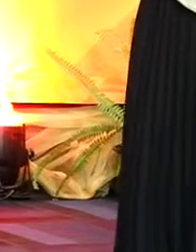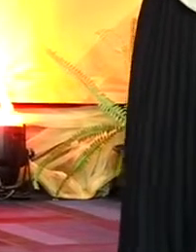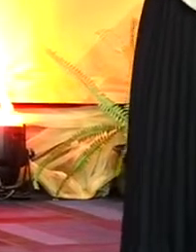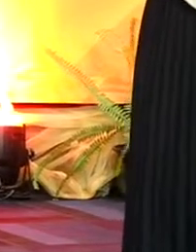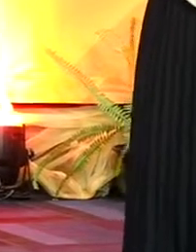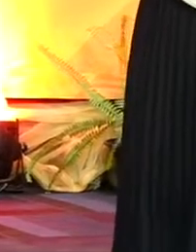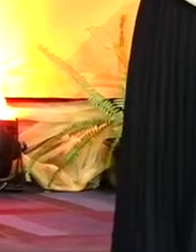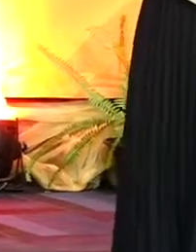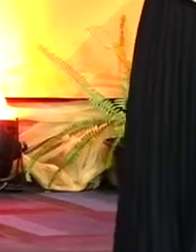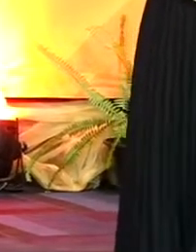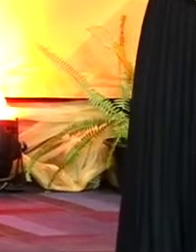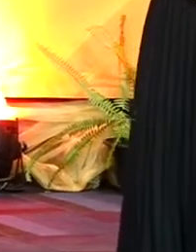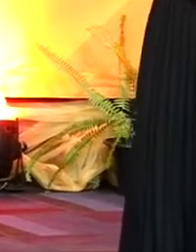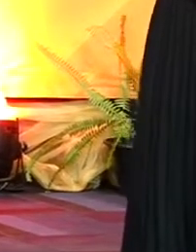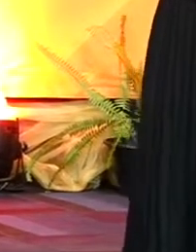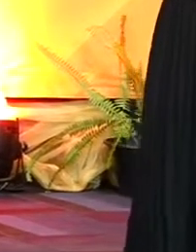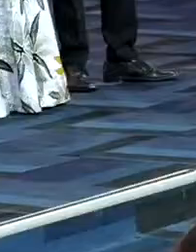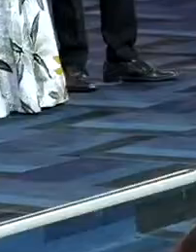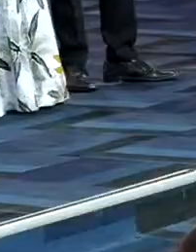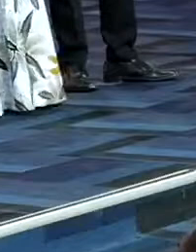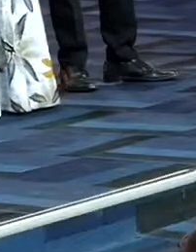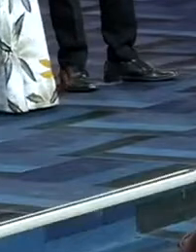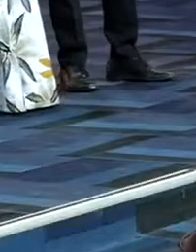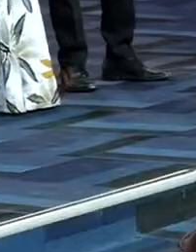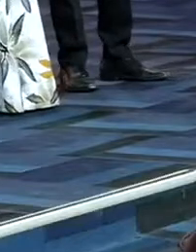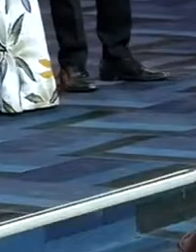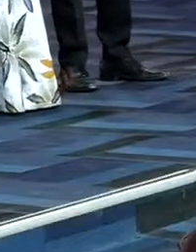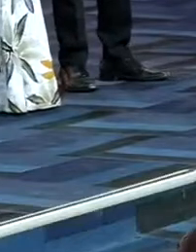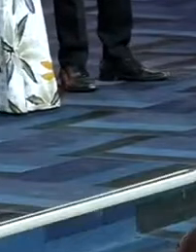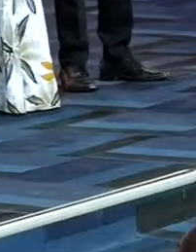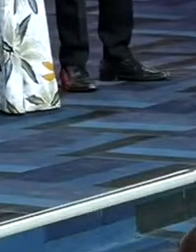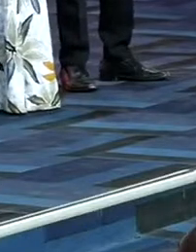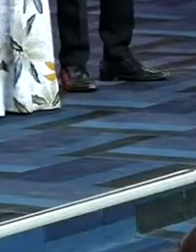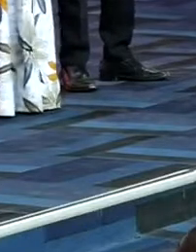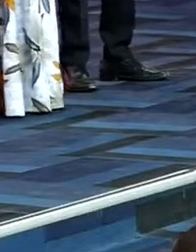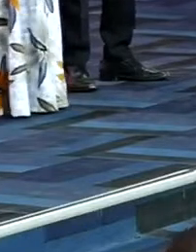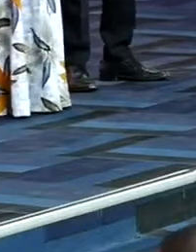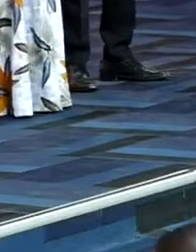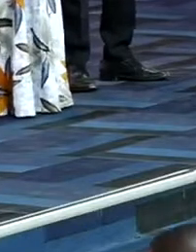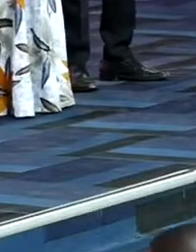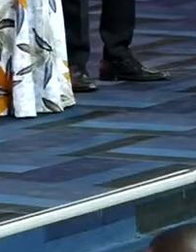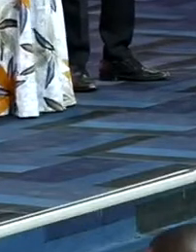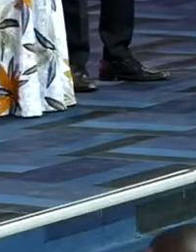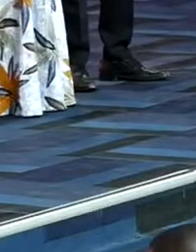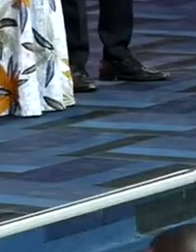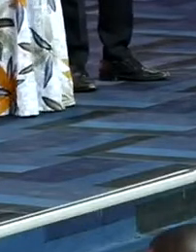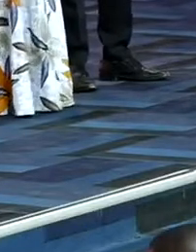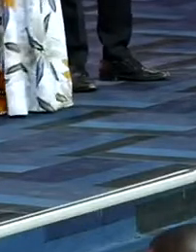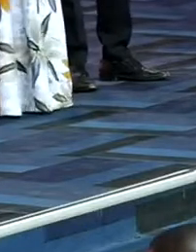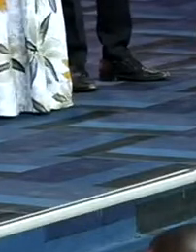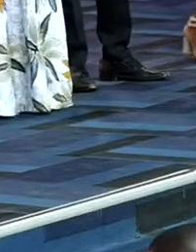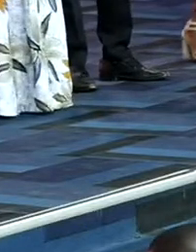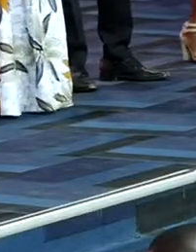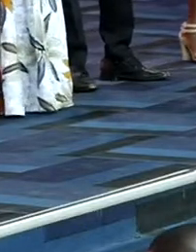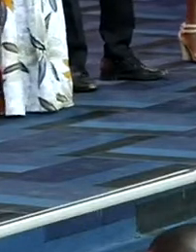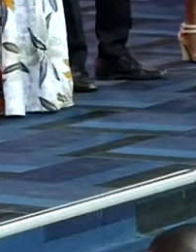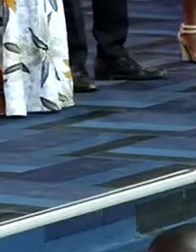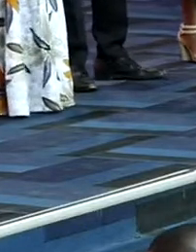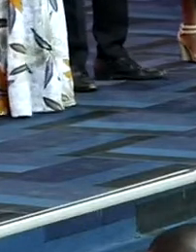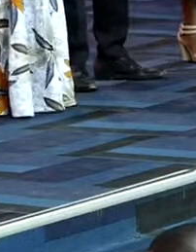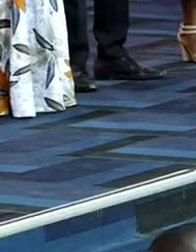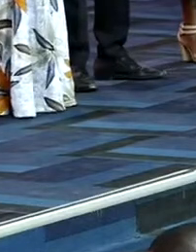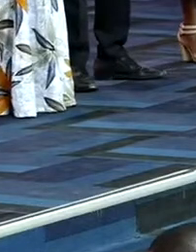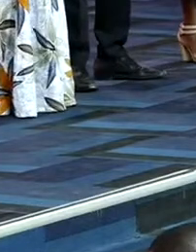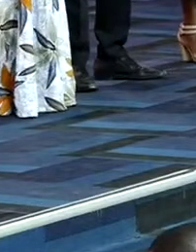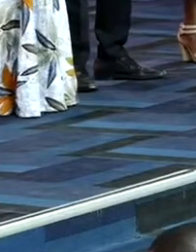Second stanza. Though the road, let's go. Though the road be